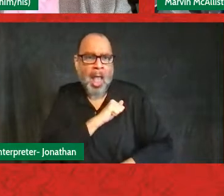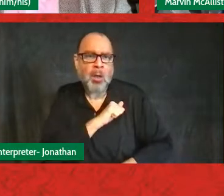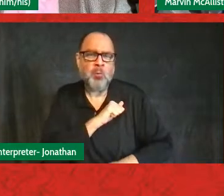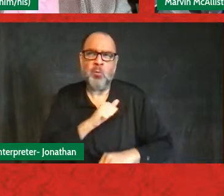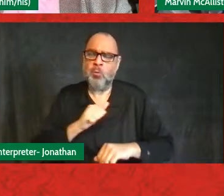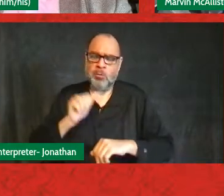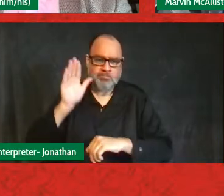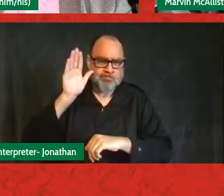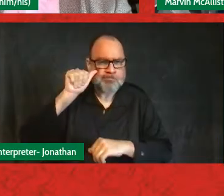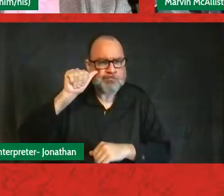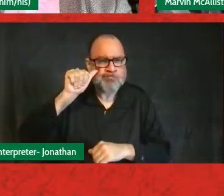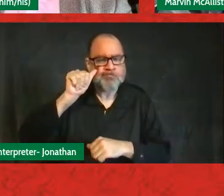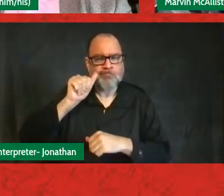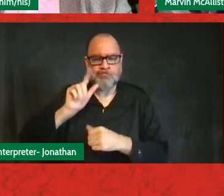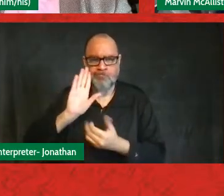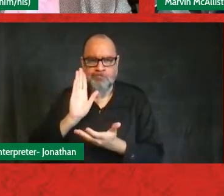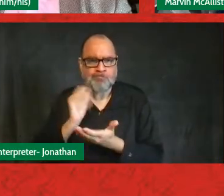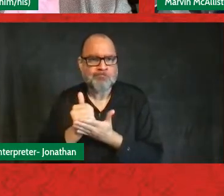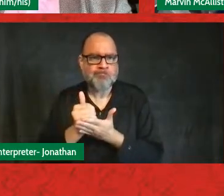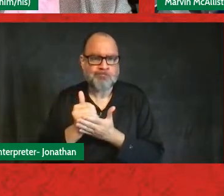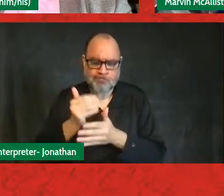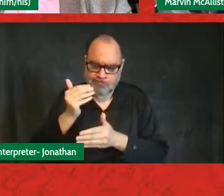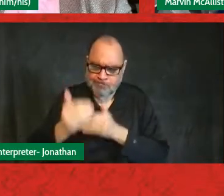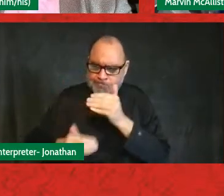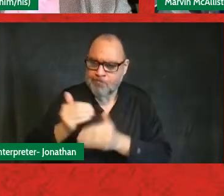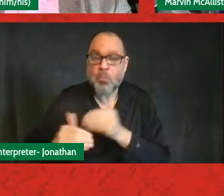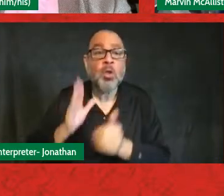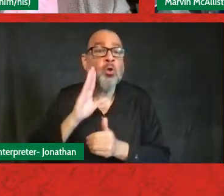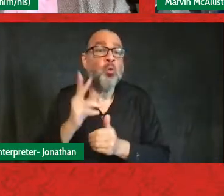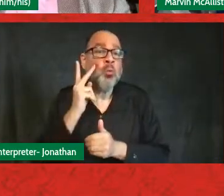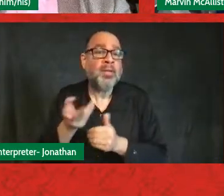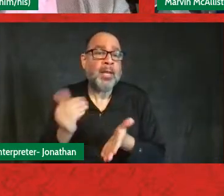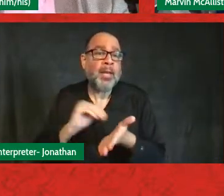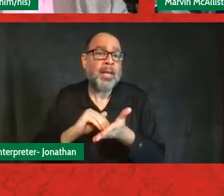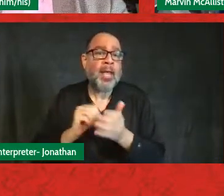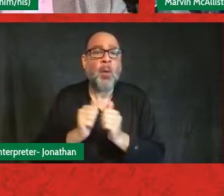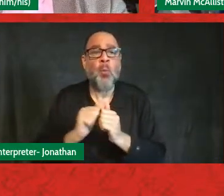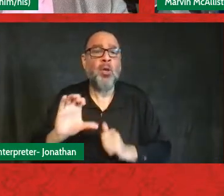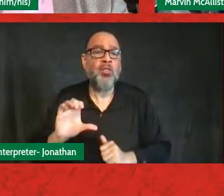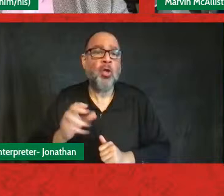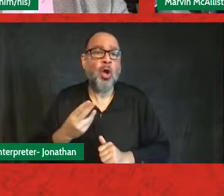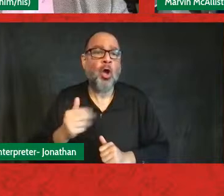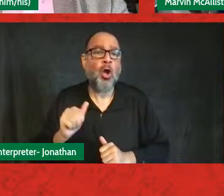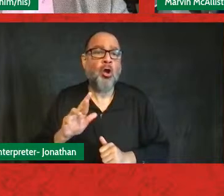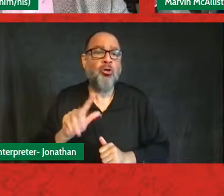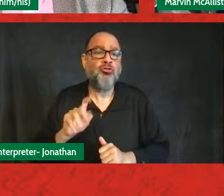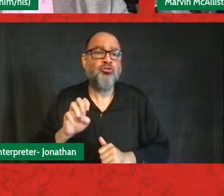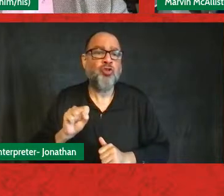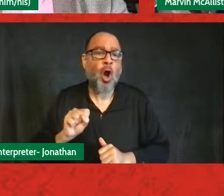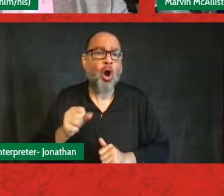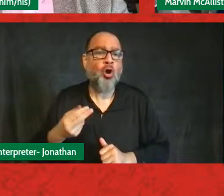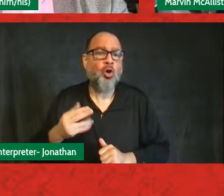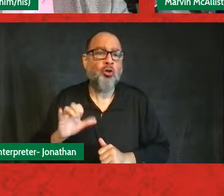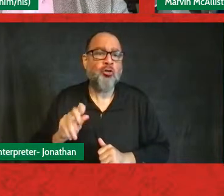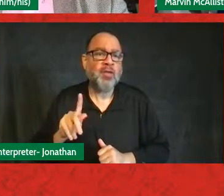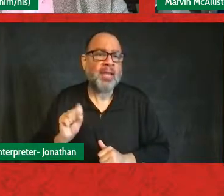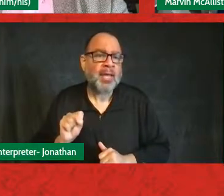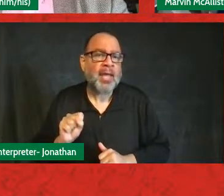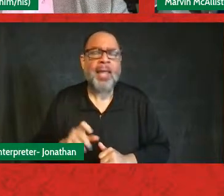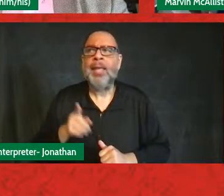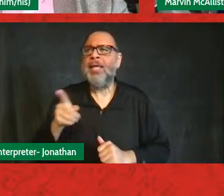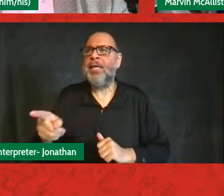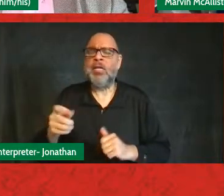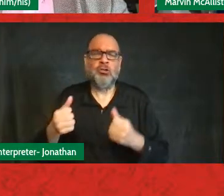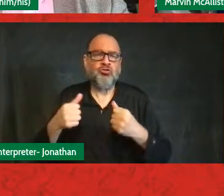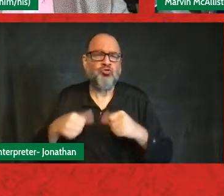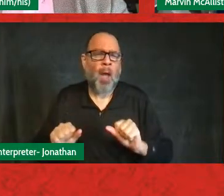again. You're going to see it, you know, 60 years later with Charles Hicks and him kind of constantly trying to reinvent the Georgia minstrels. Like,